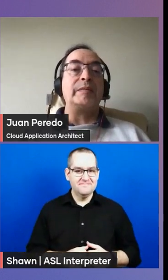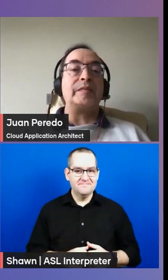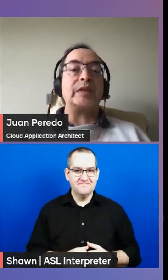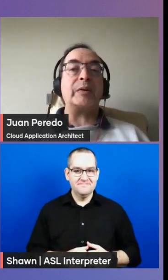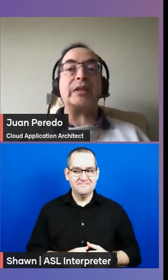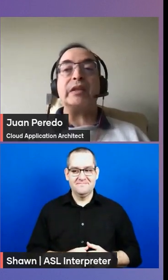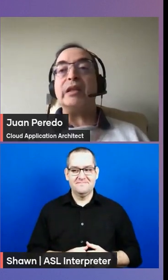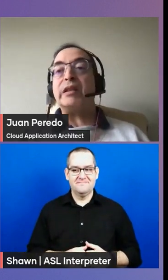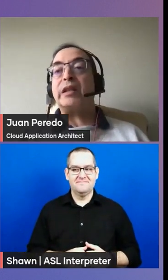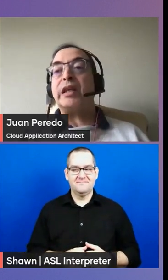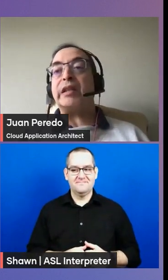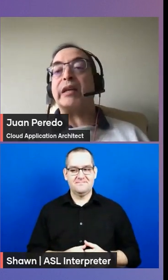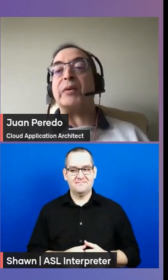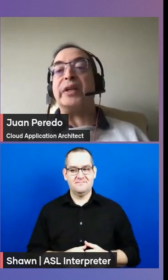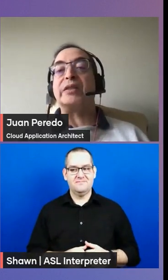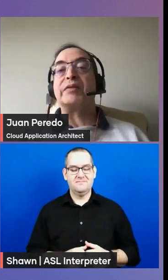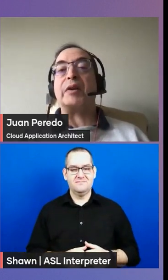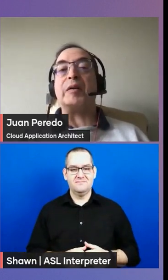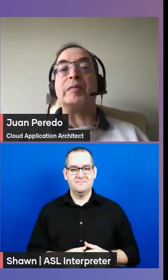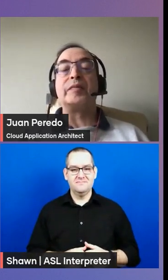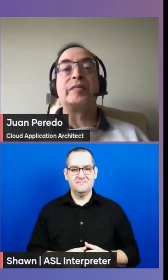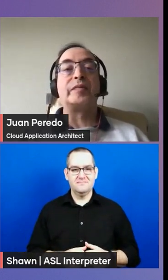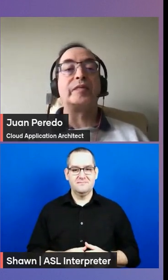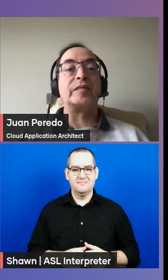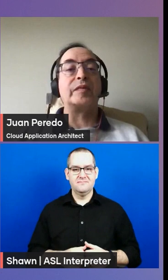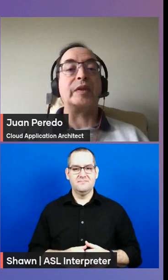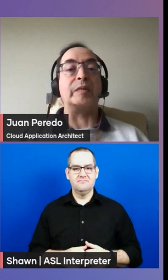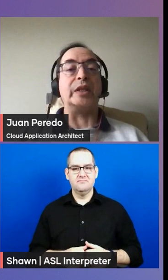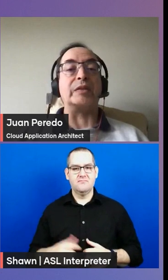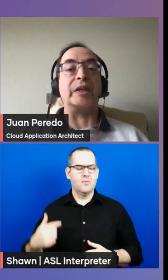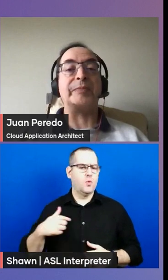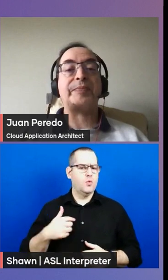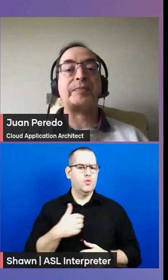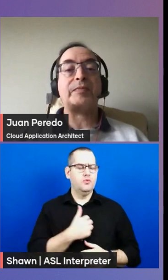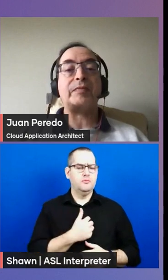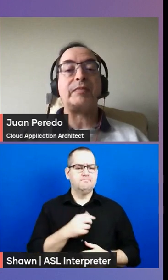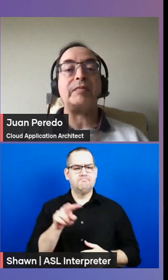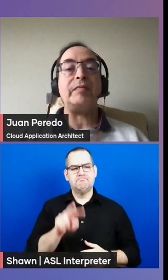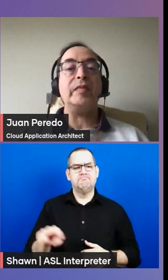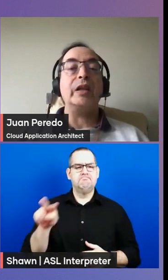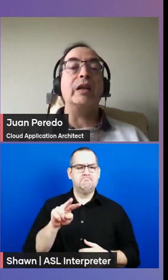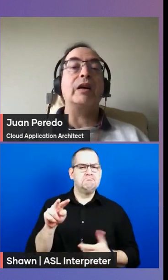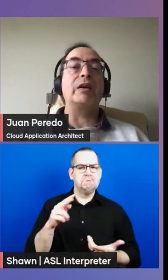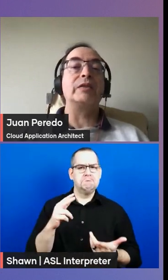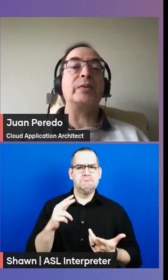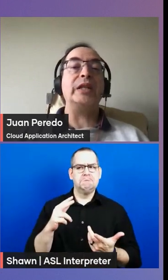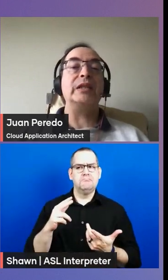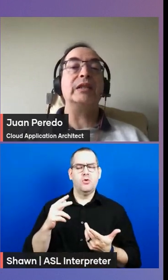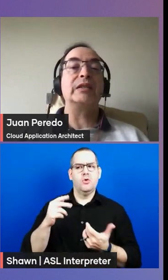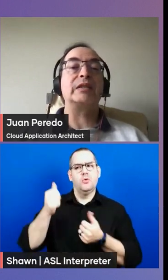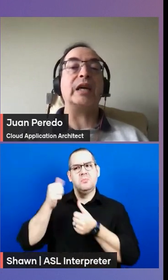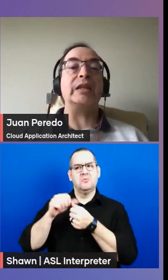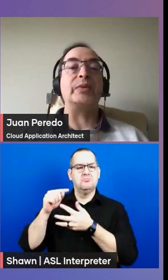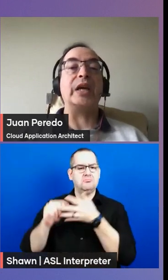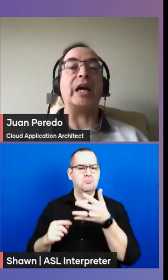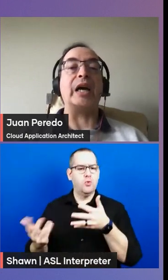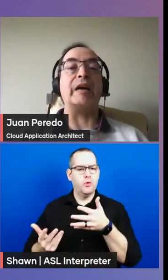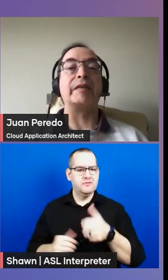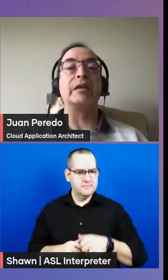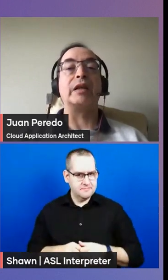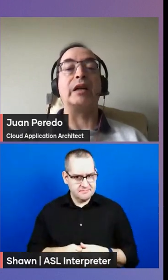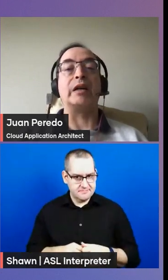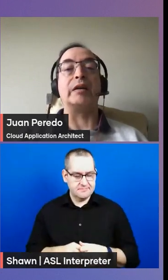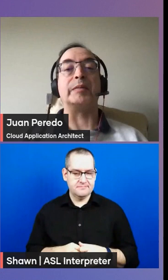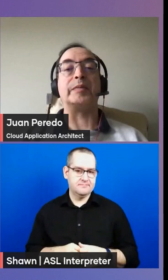And what are the key takeaways from this, right? On the one side, we